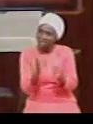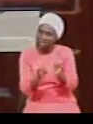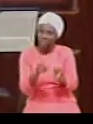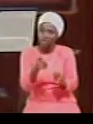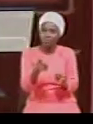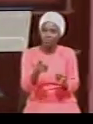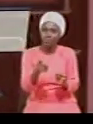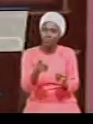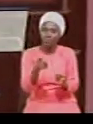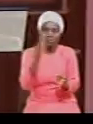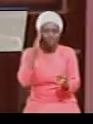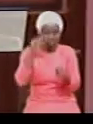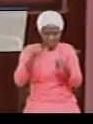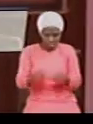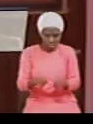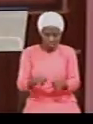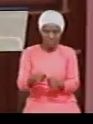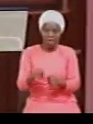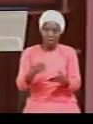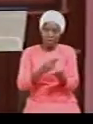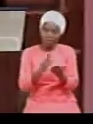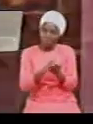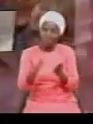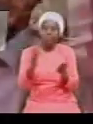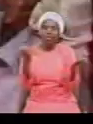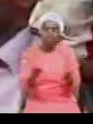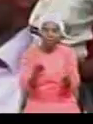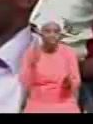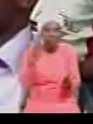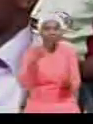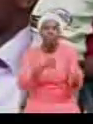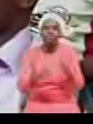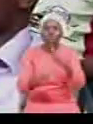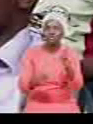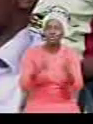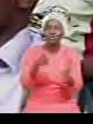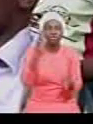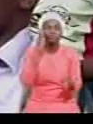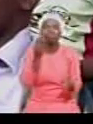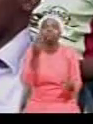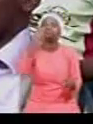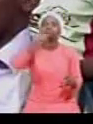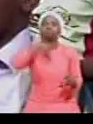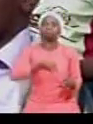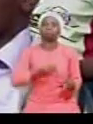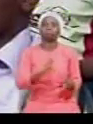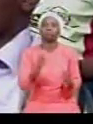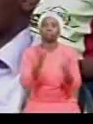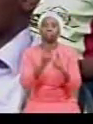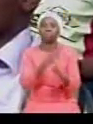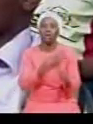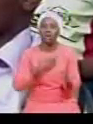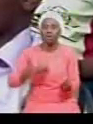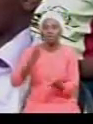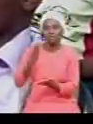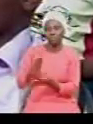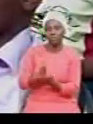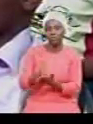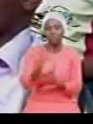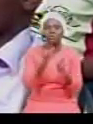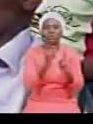to remain holy, what will you do? You will swallow your words. You will spare your